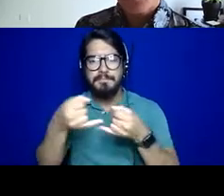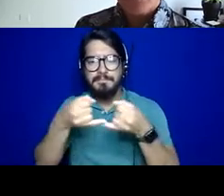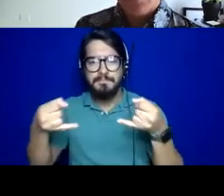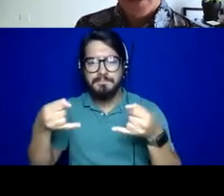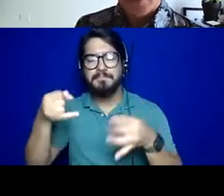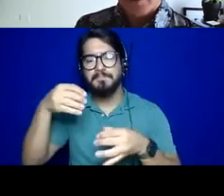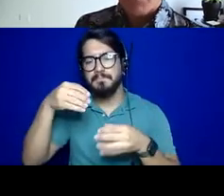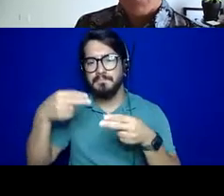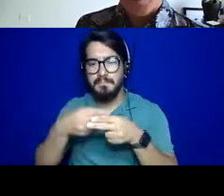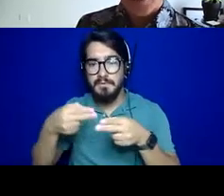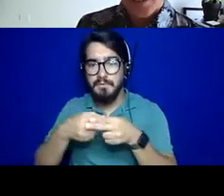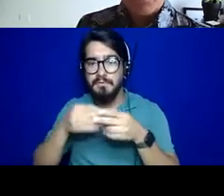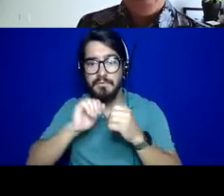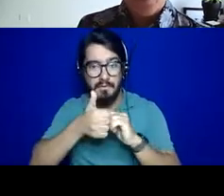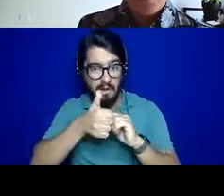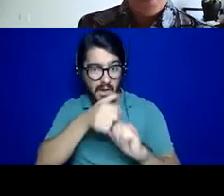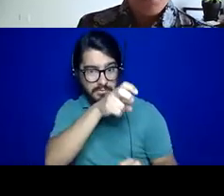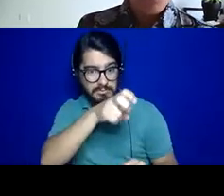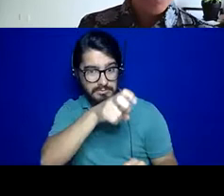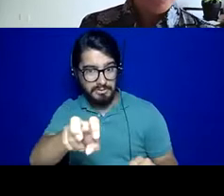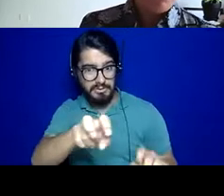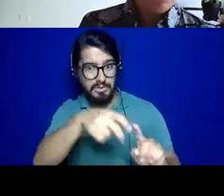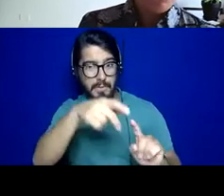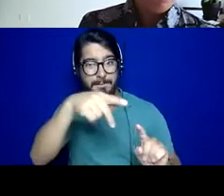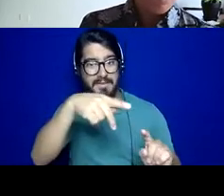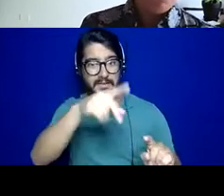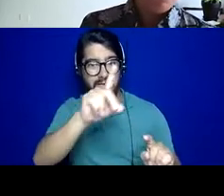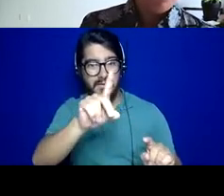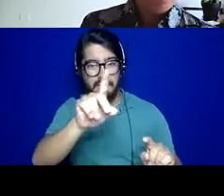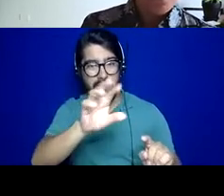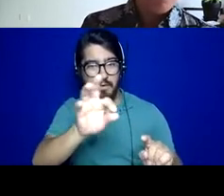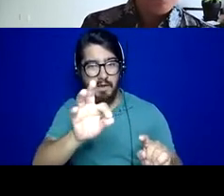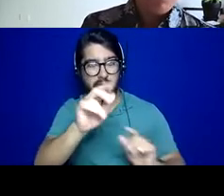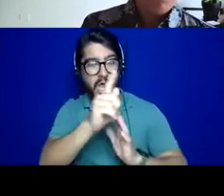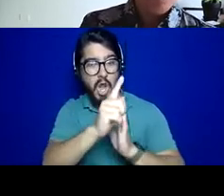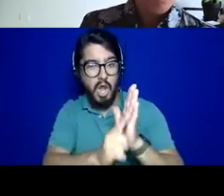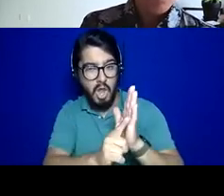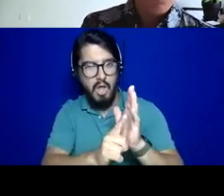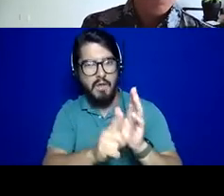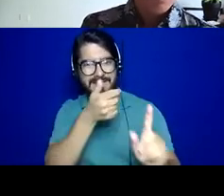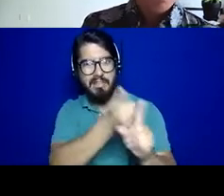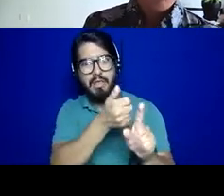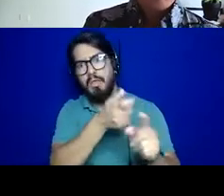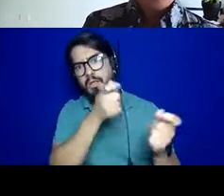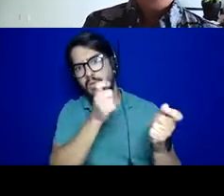exporting and removing metadata from PDFs. Lawyers have to do this a lot when they're sending documents around. And so